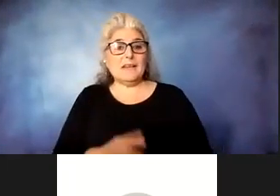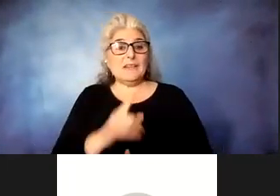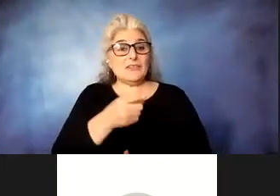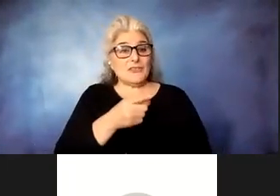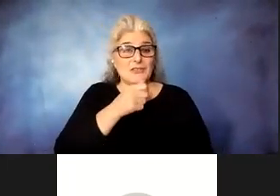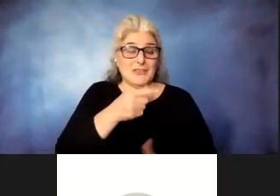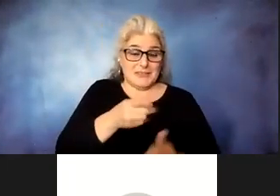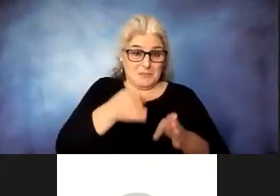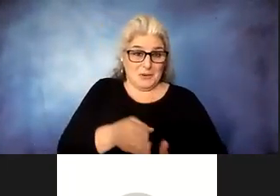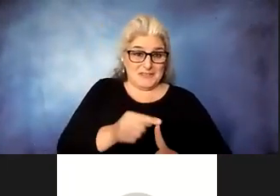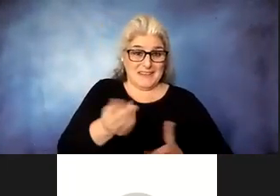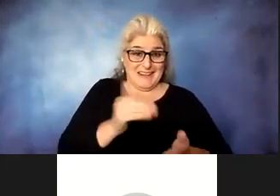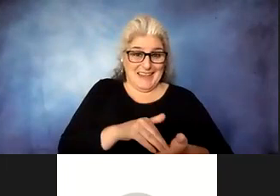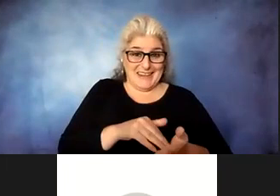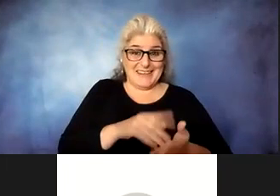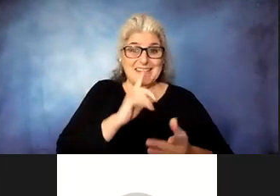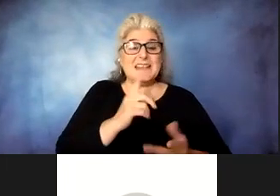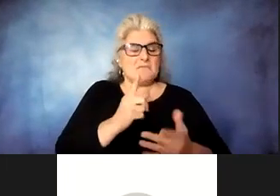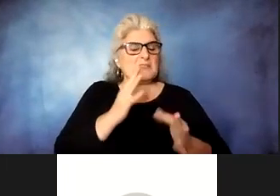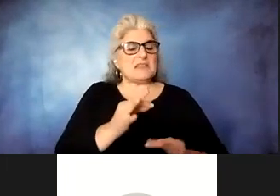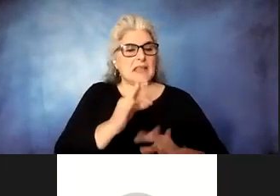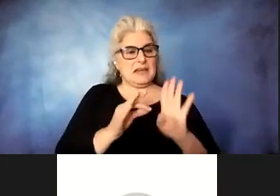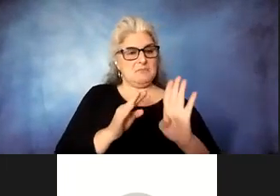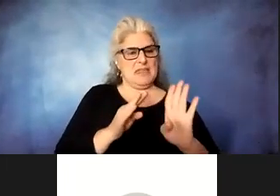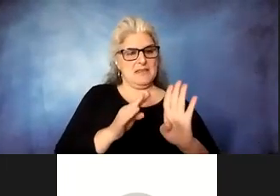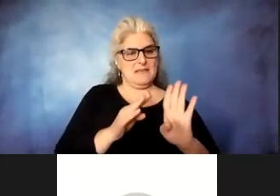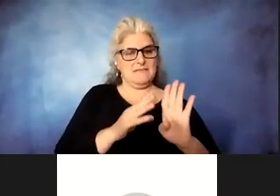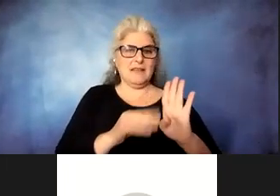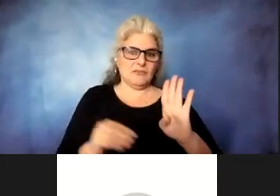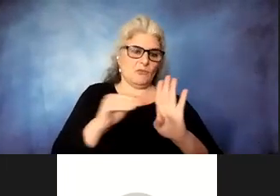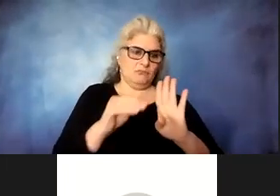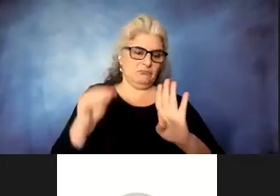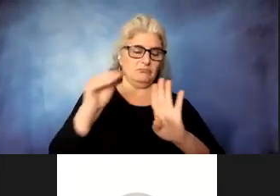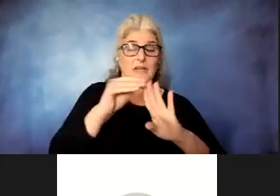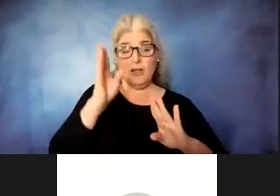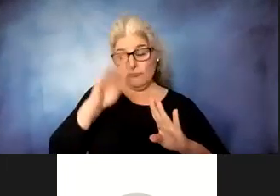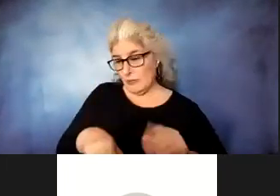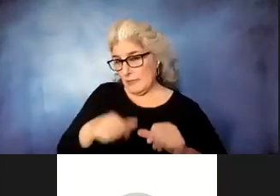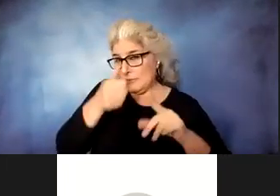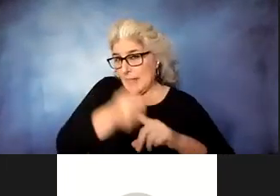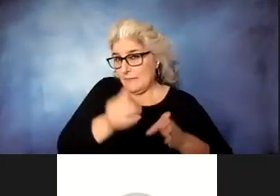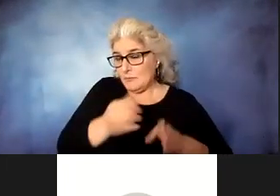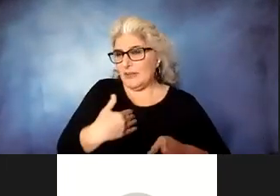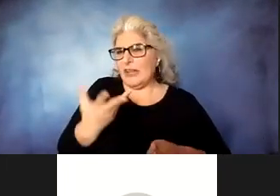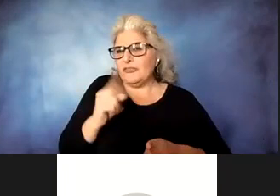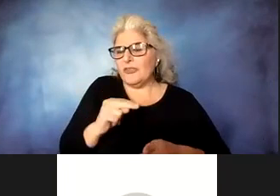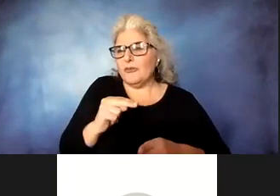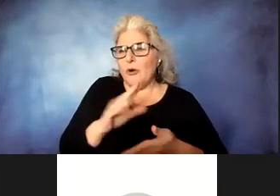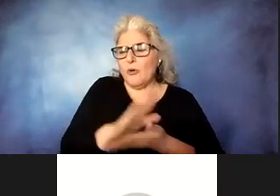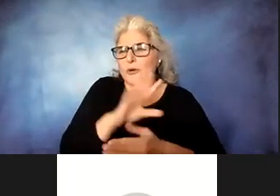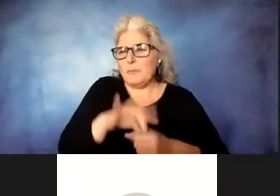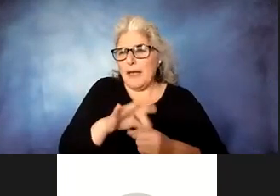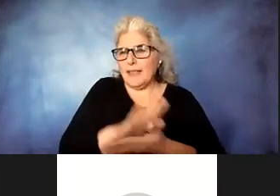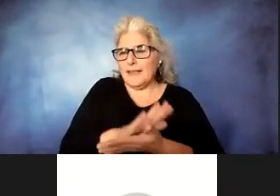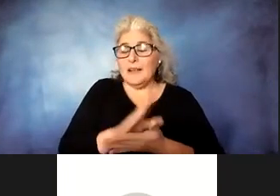I said, every other voter has their own ballot. So not every voter ranked candidate B